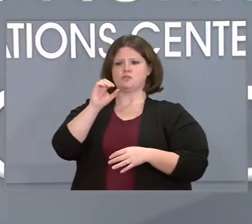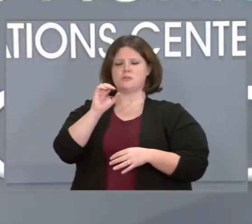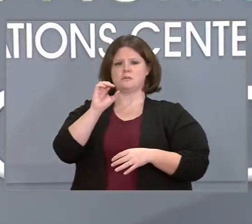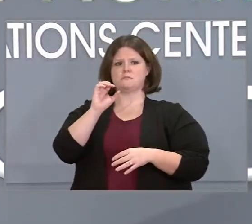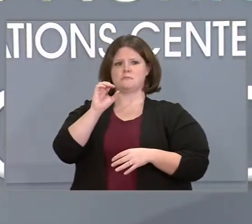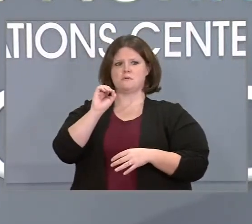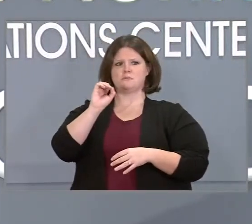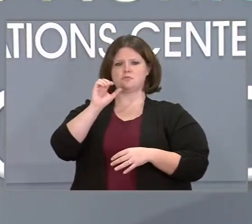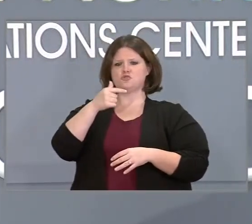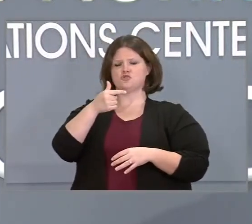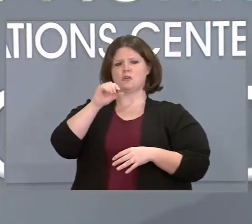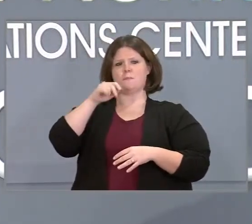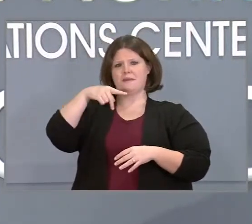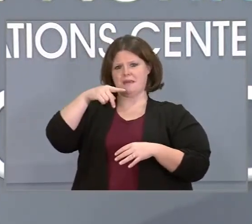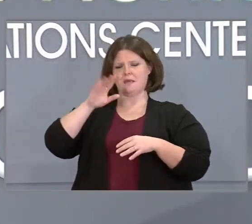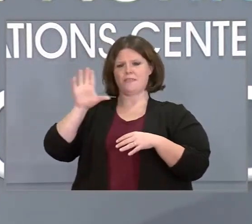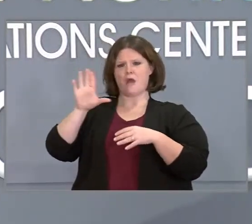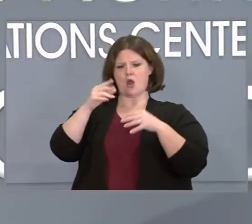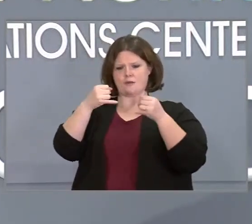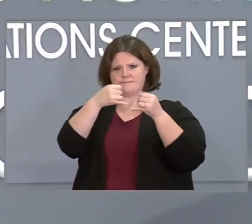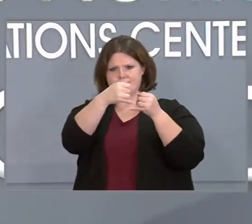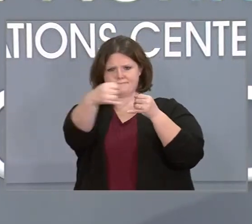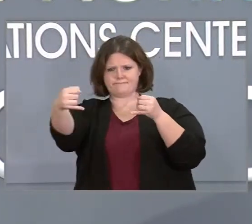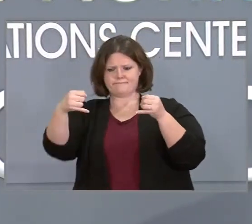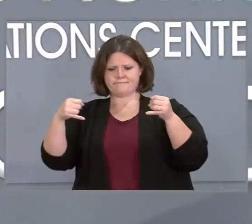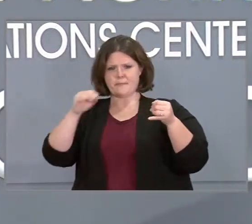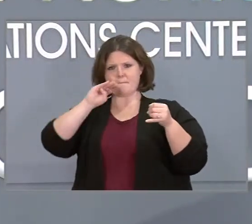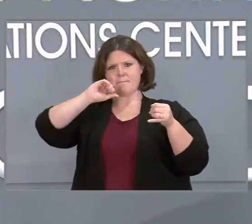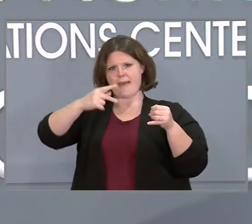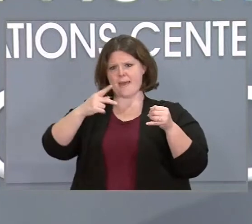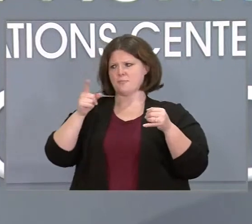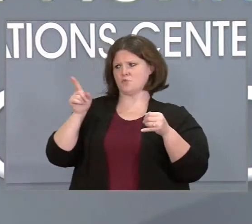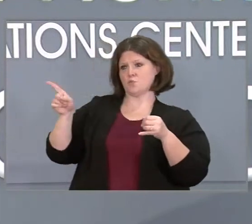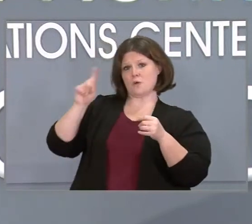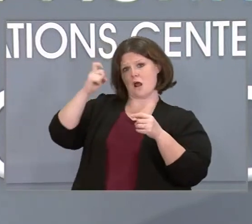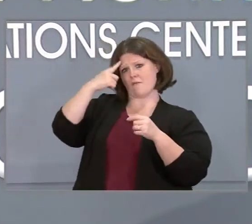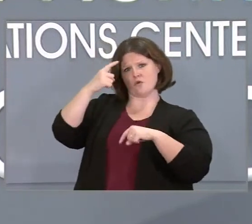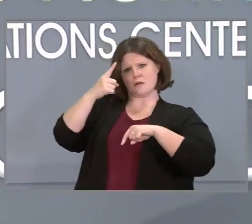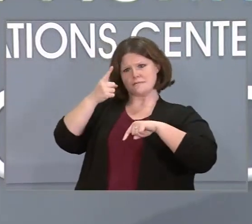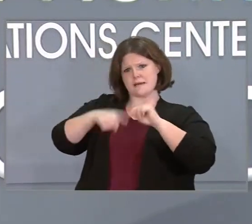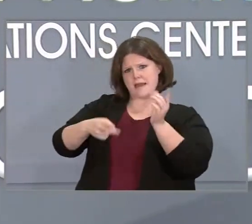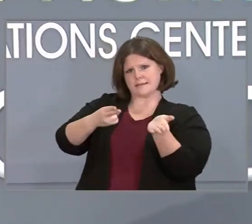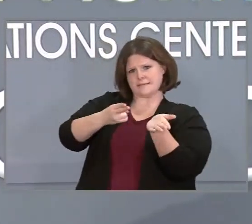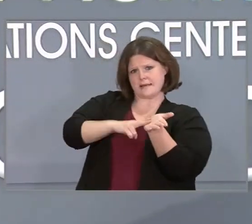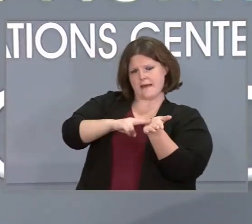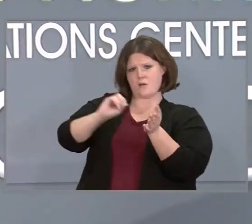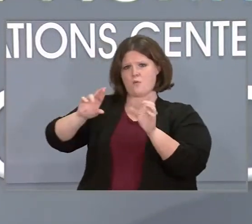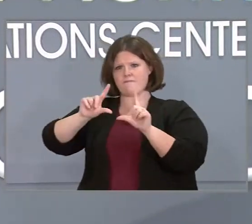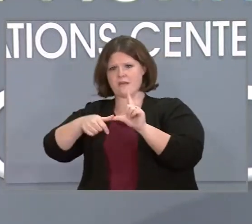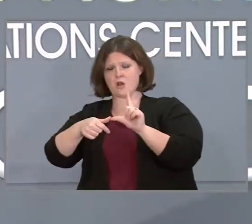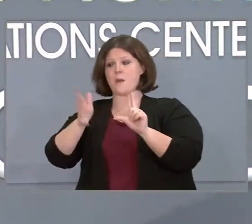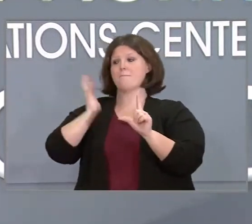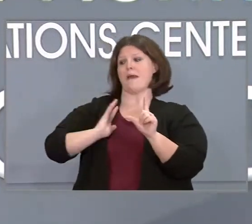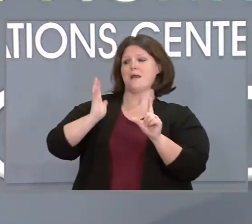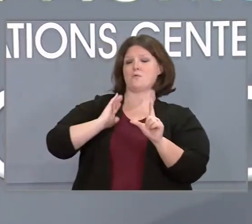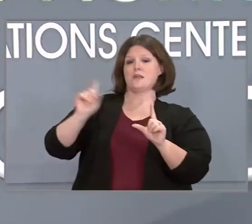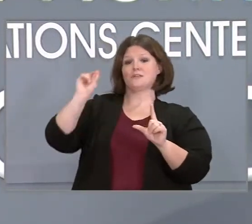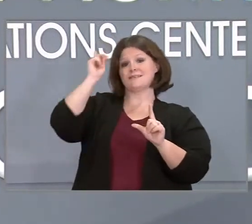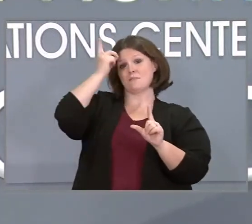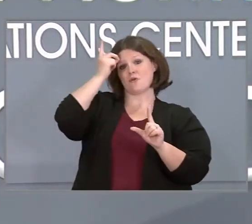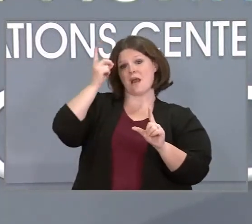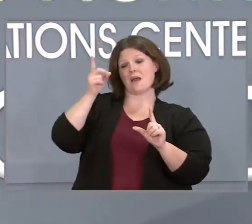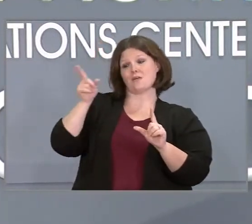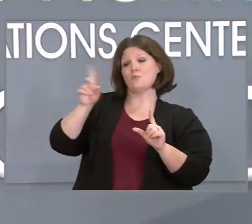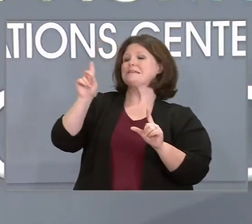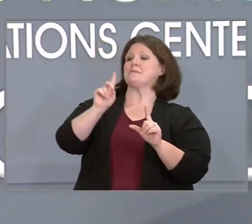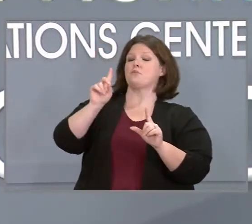North Carolina's governor, you don't have an ability to sign or veto it. And back when you were a Democratic state senator, it seemed like you